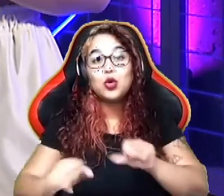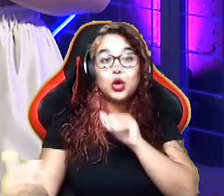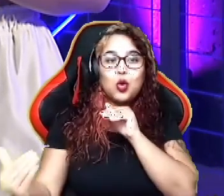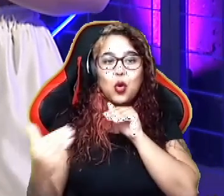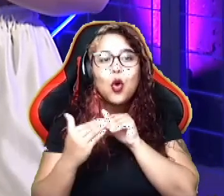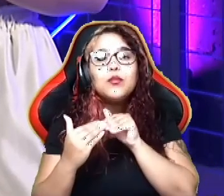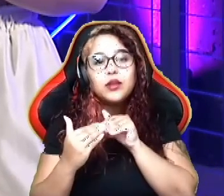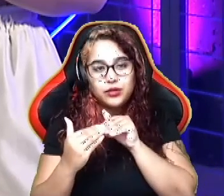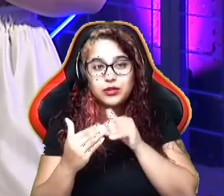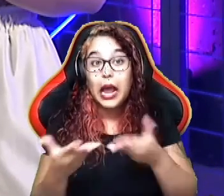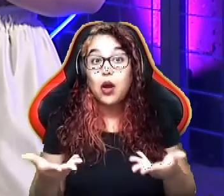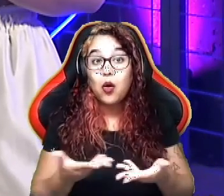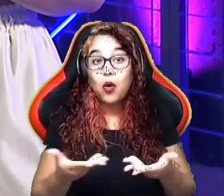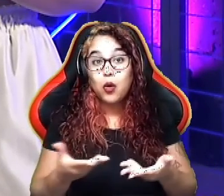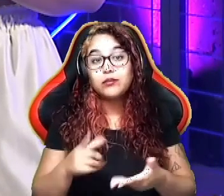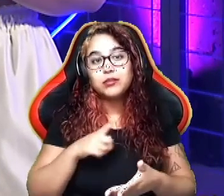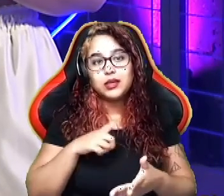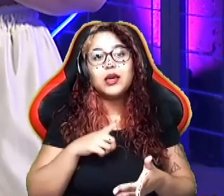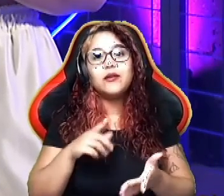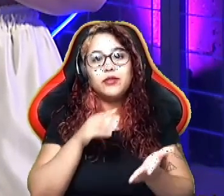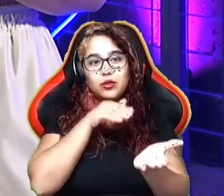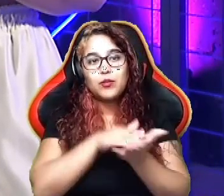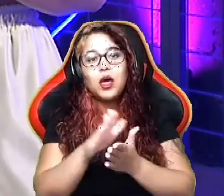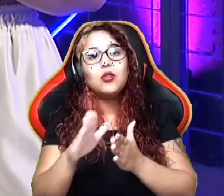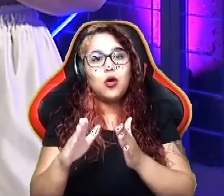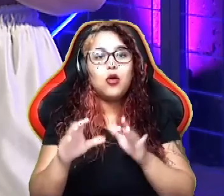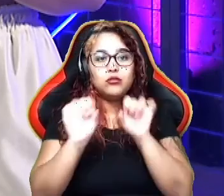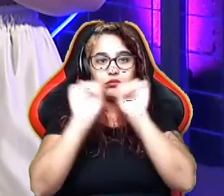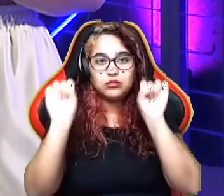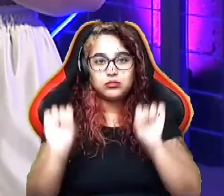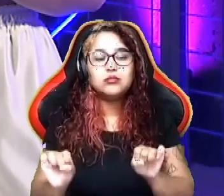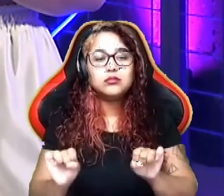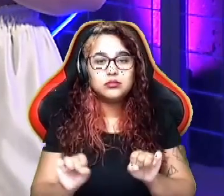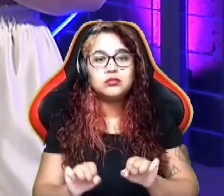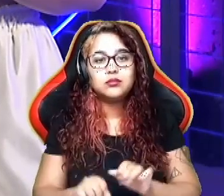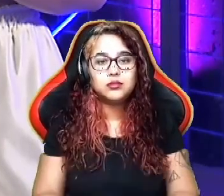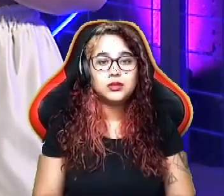launched. It's compatible with those,